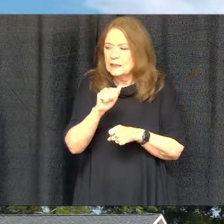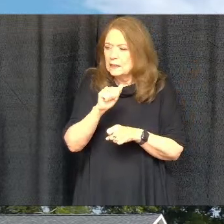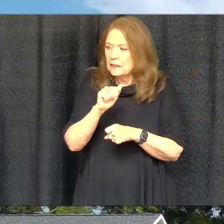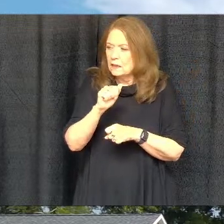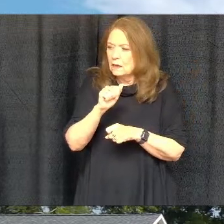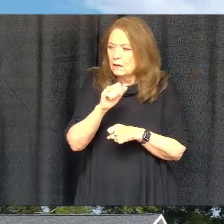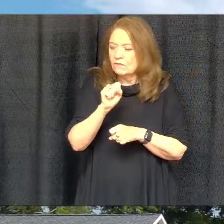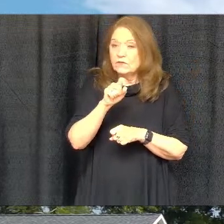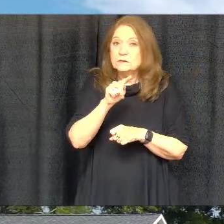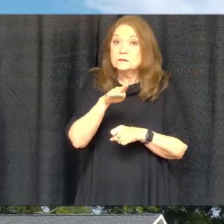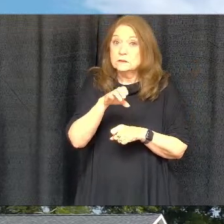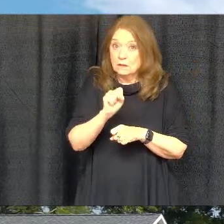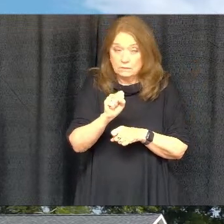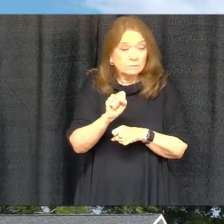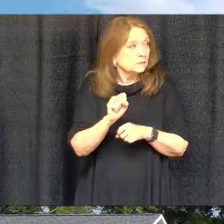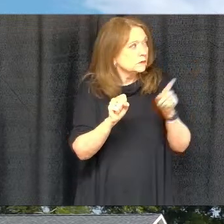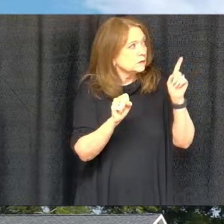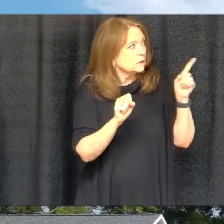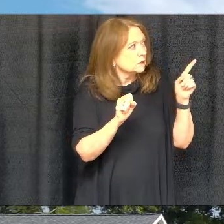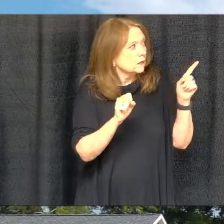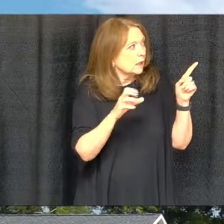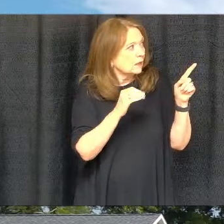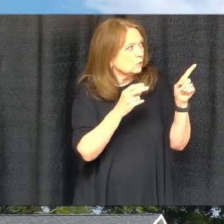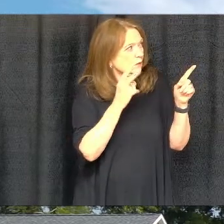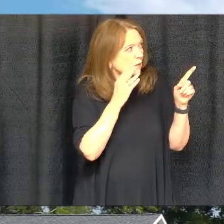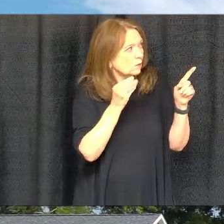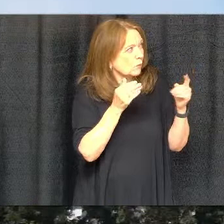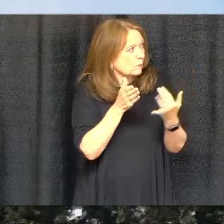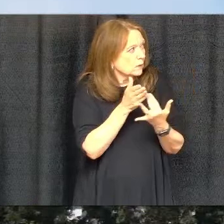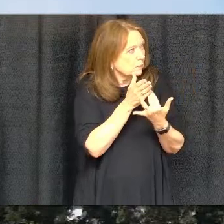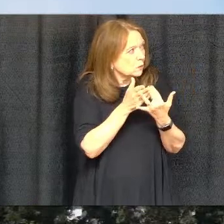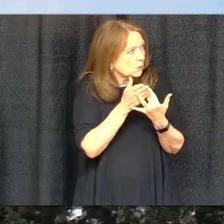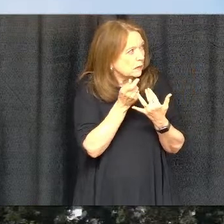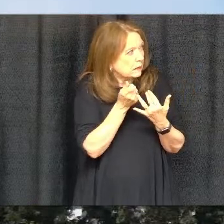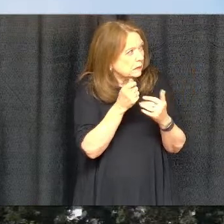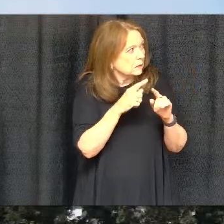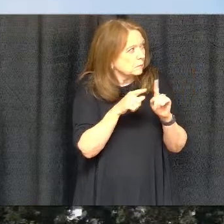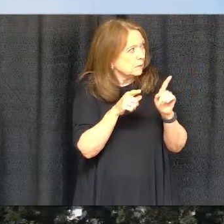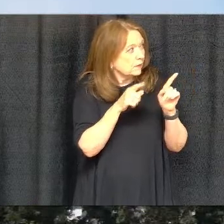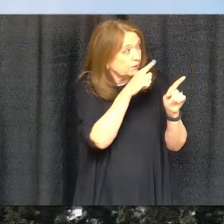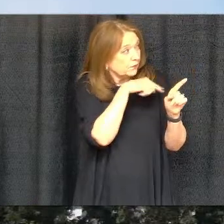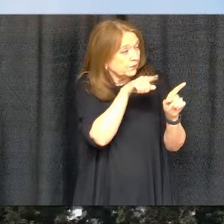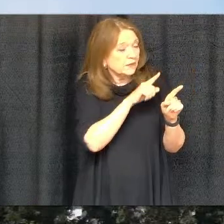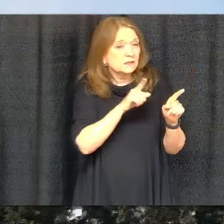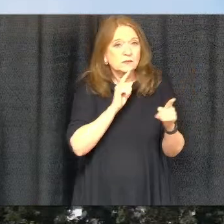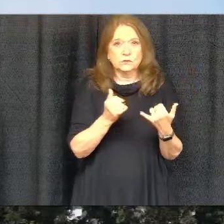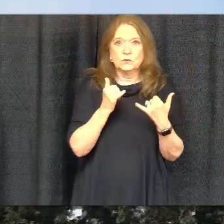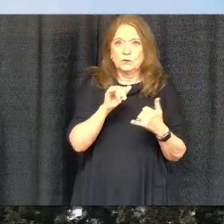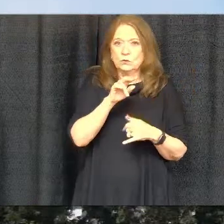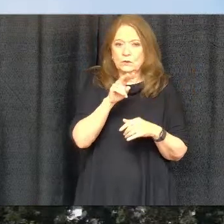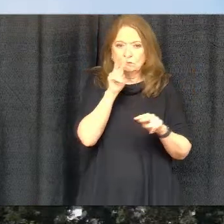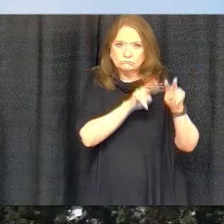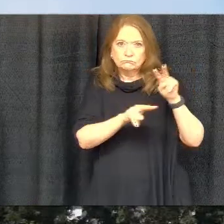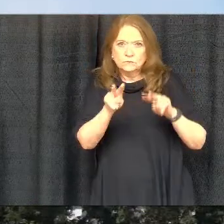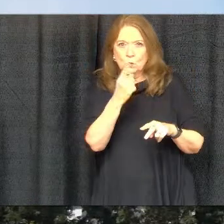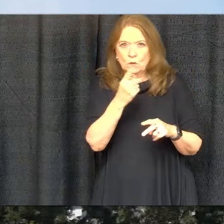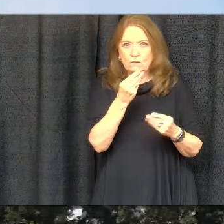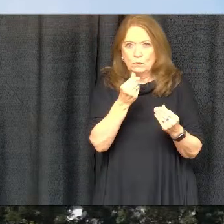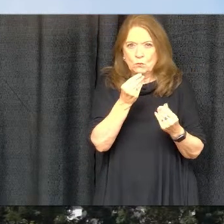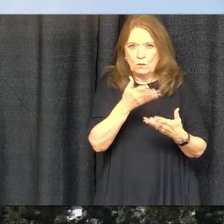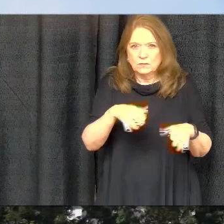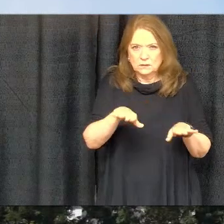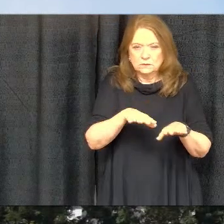surrounding properties. There's a property in between it, just barely, but this is a current view of one of the properties down